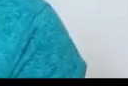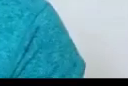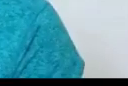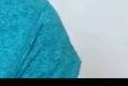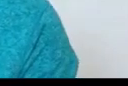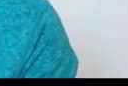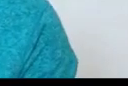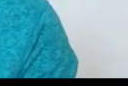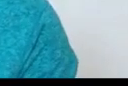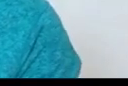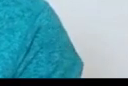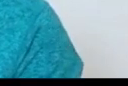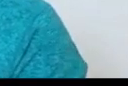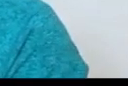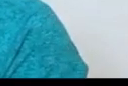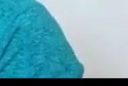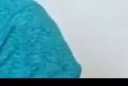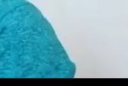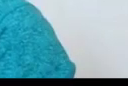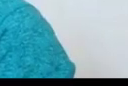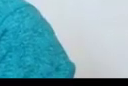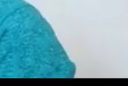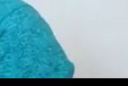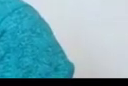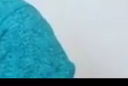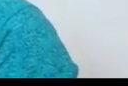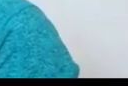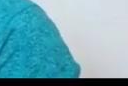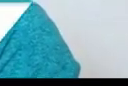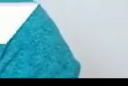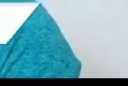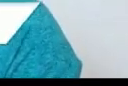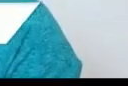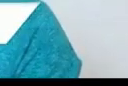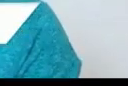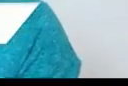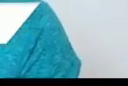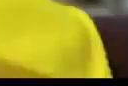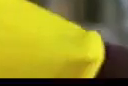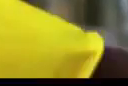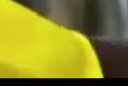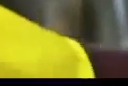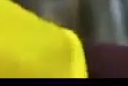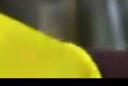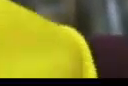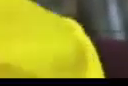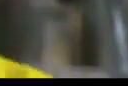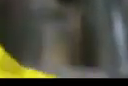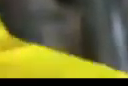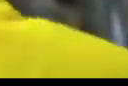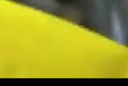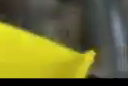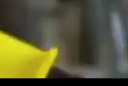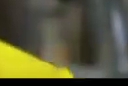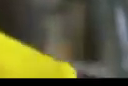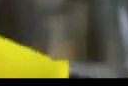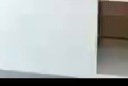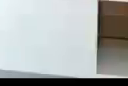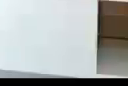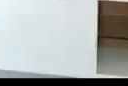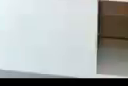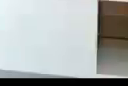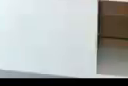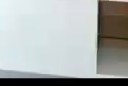My experience with kosher cleaning. I think for a cleaning company, they take cleaning very serious. Okay, why I would